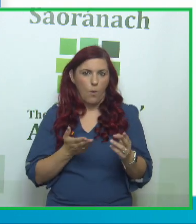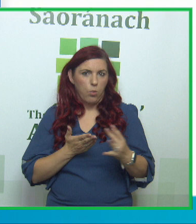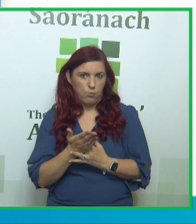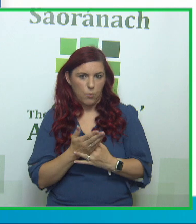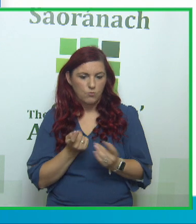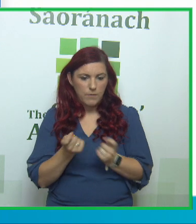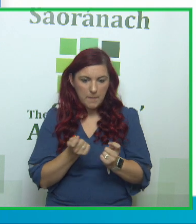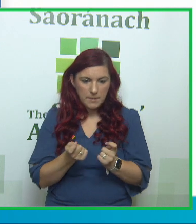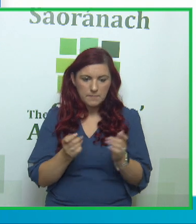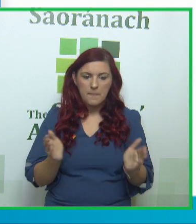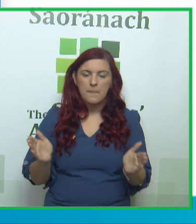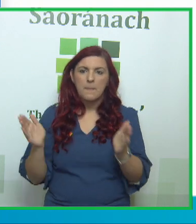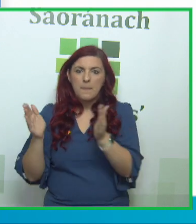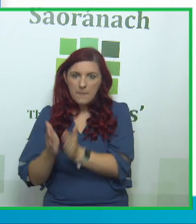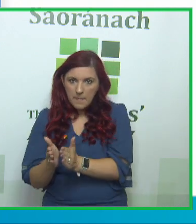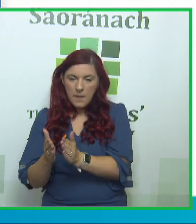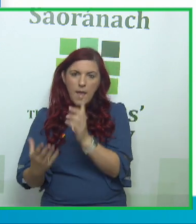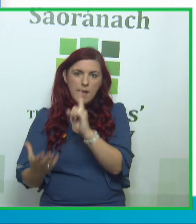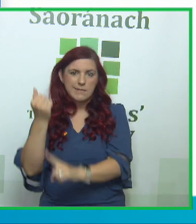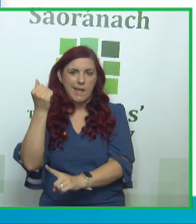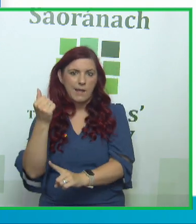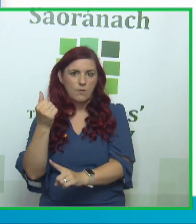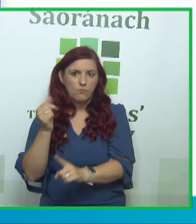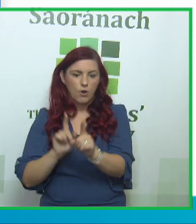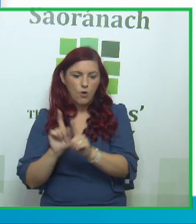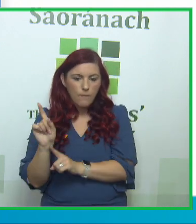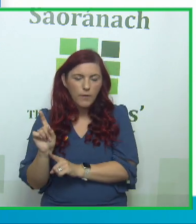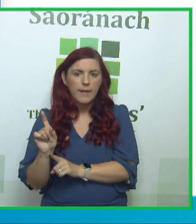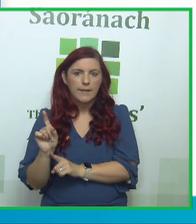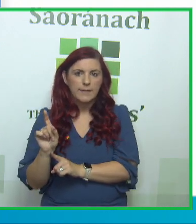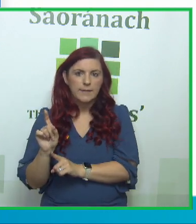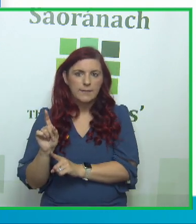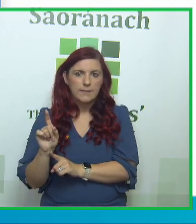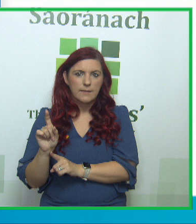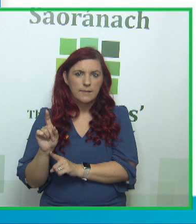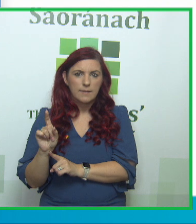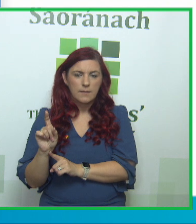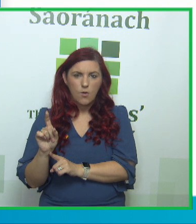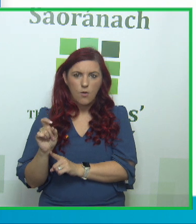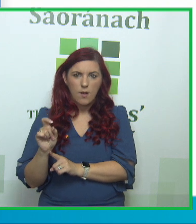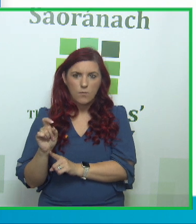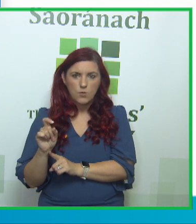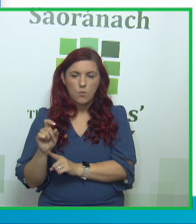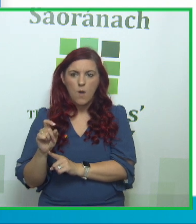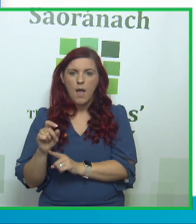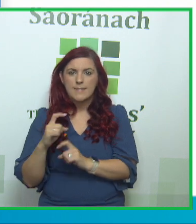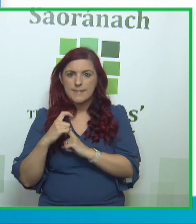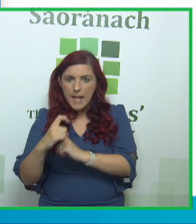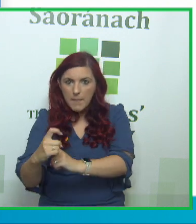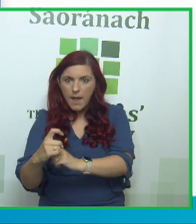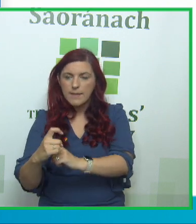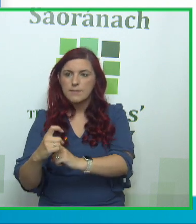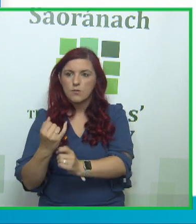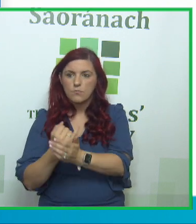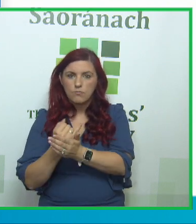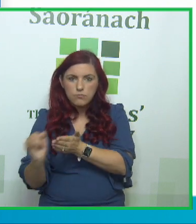words, resolve that drug or alcohol problem, and or reduce or abstain or stabilise. And very few